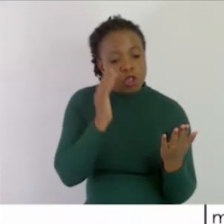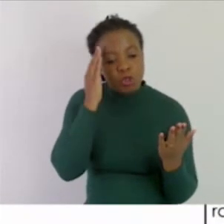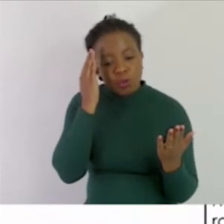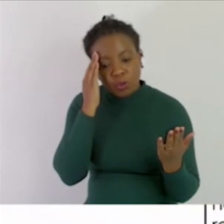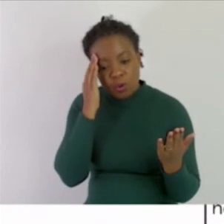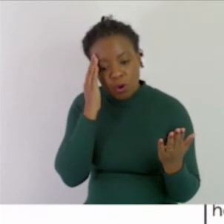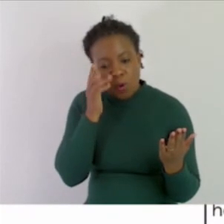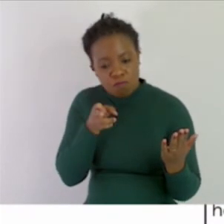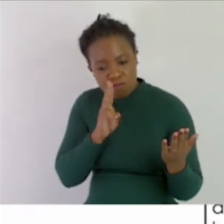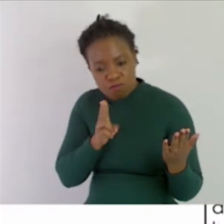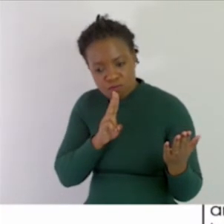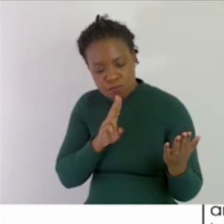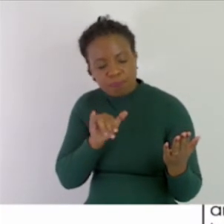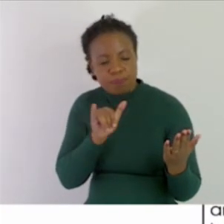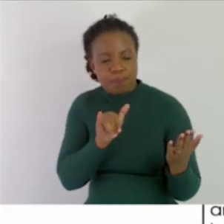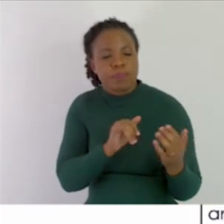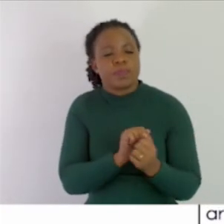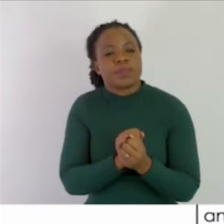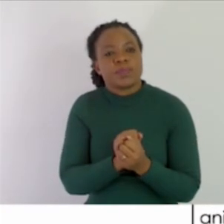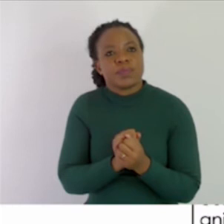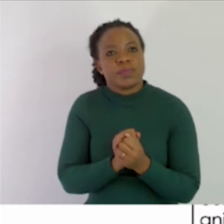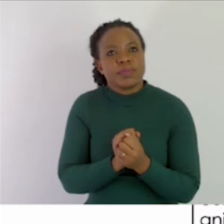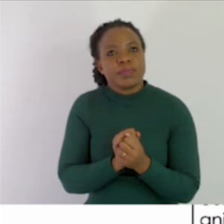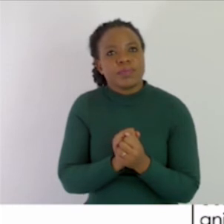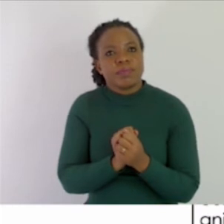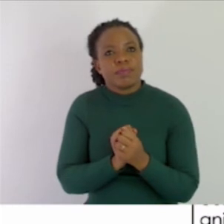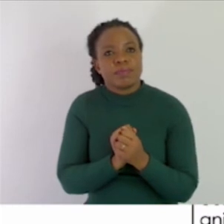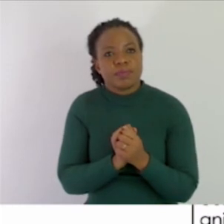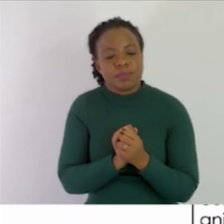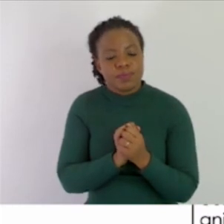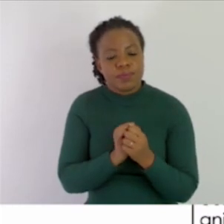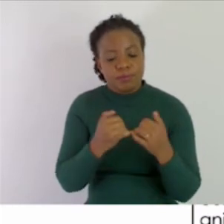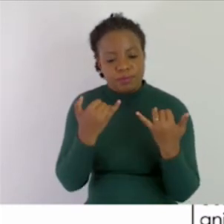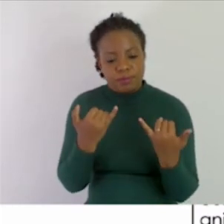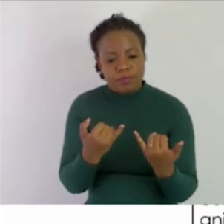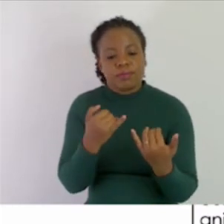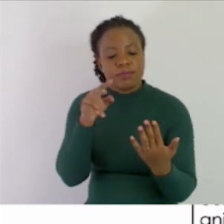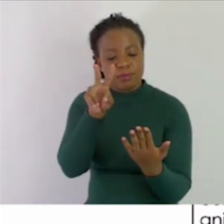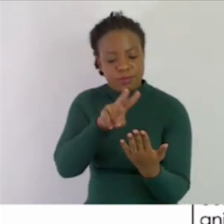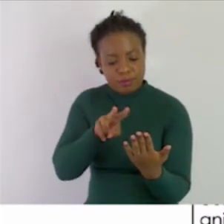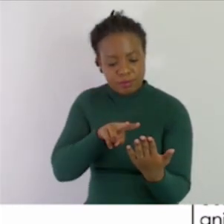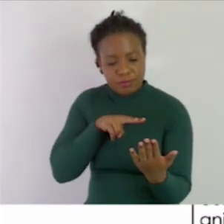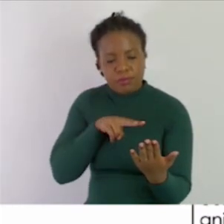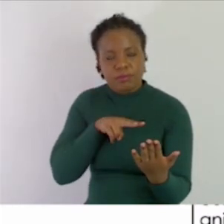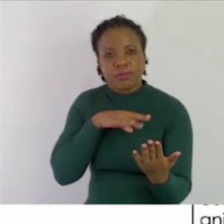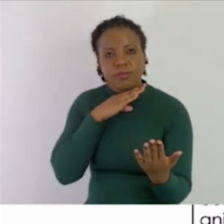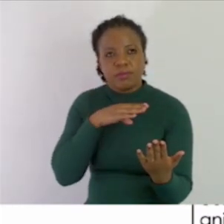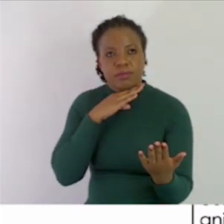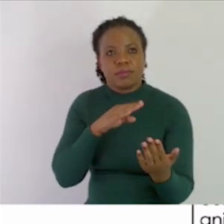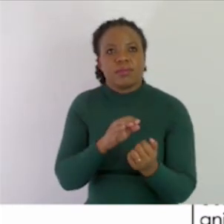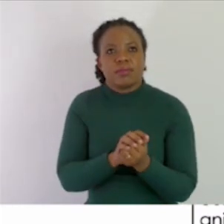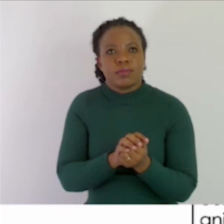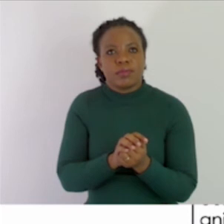your comprehension. So now I will go on to read my comprehension.